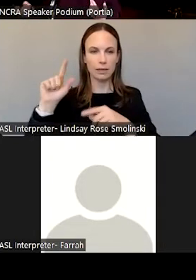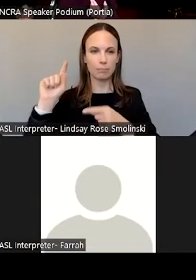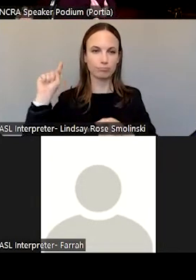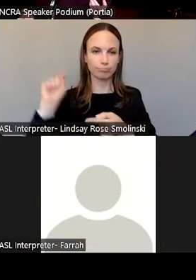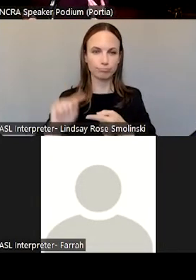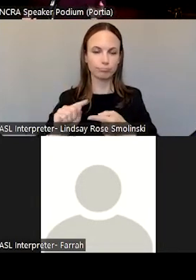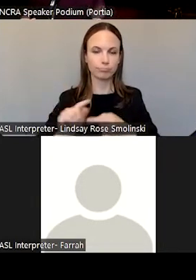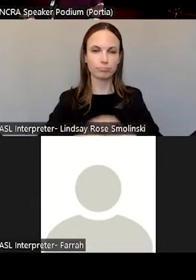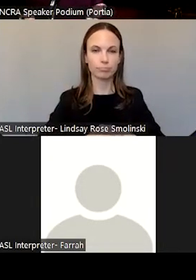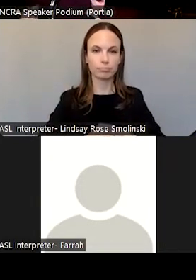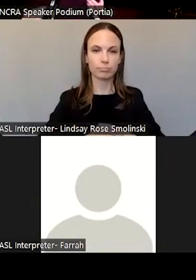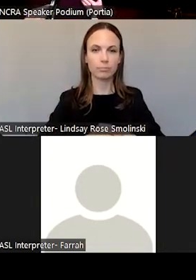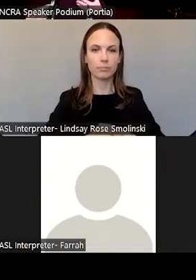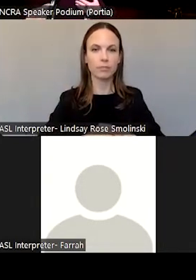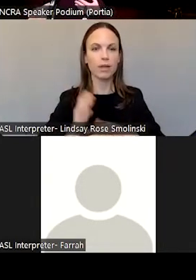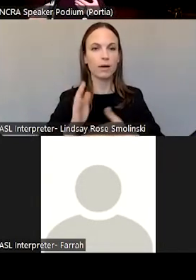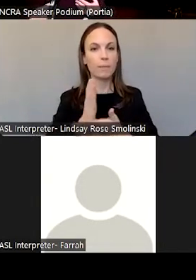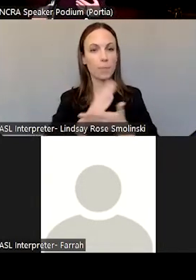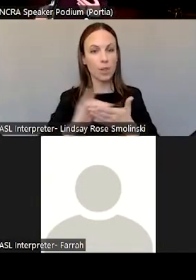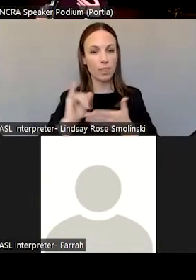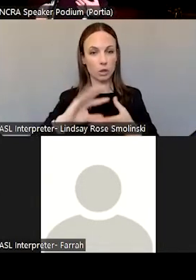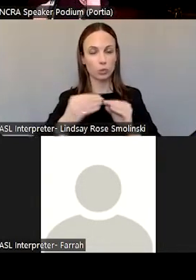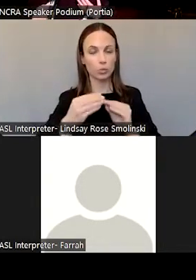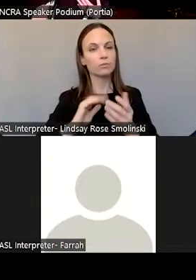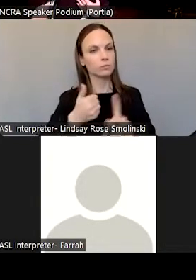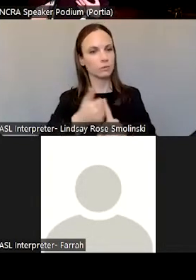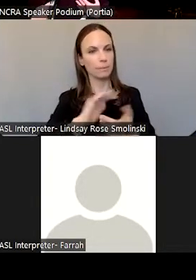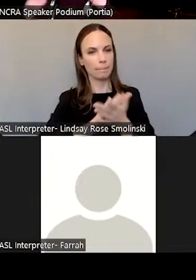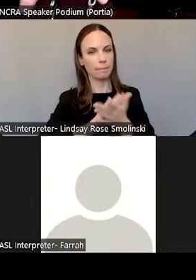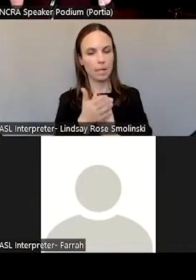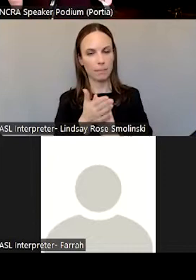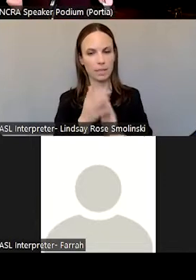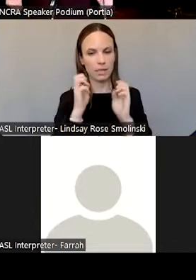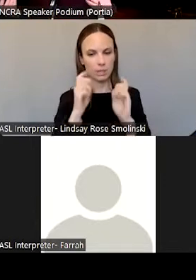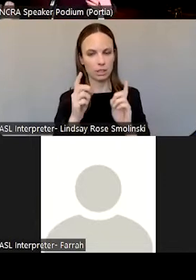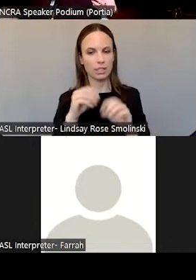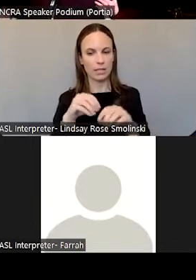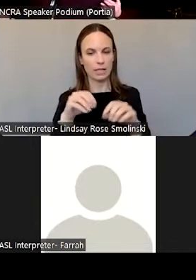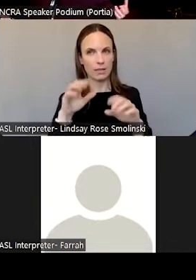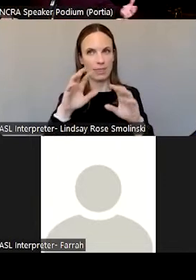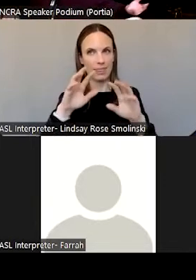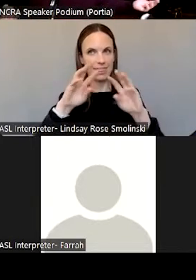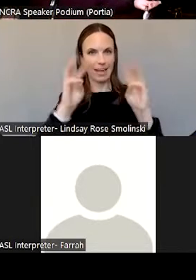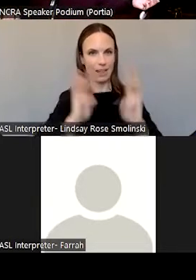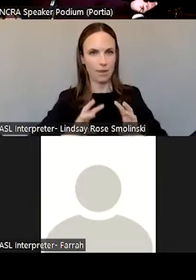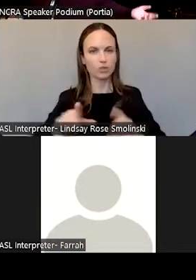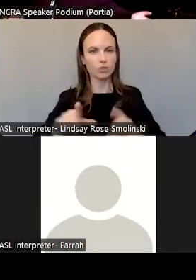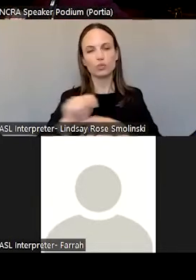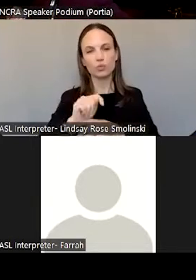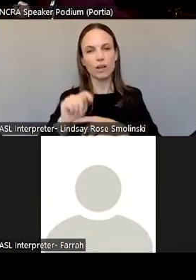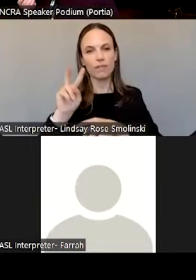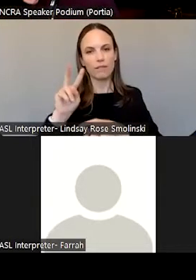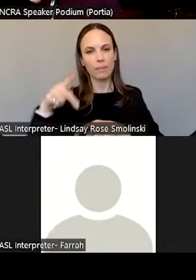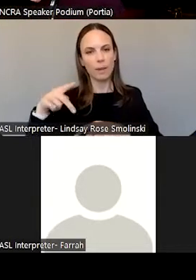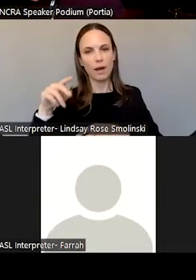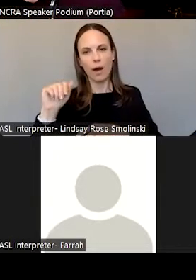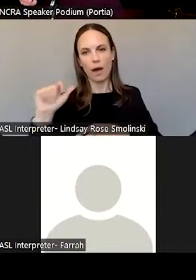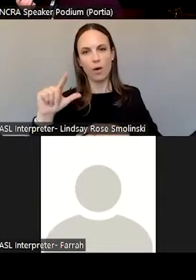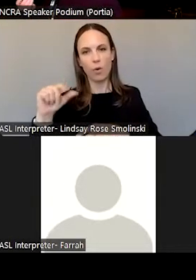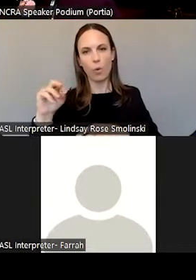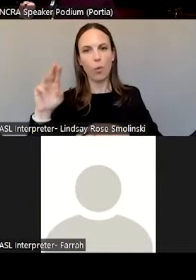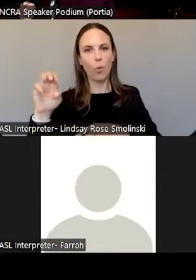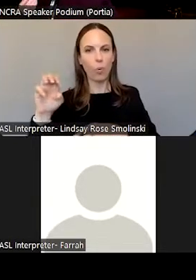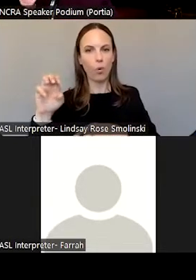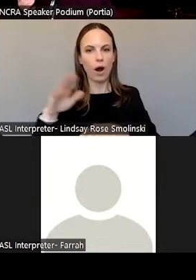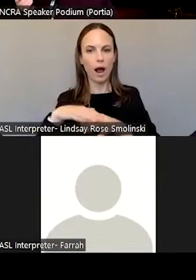of that story was to become educated in the climate as well. And so she did train with Vice President Al Gore on the Climate